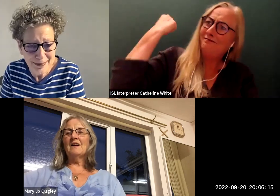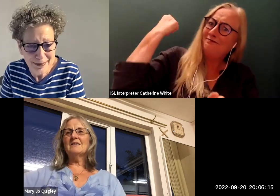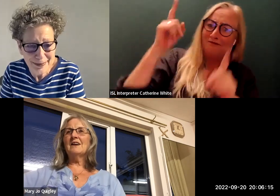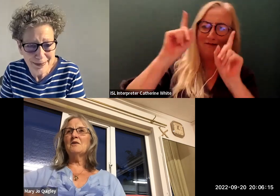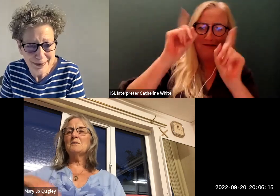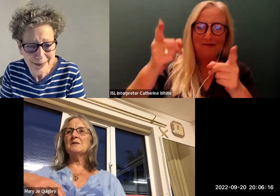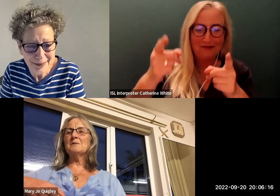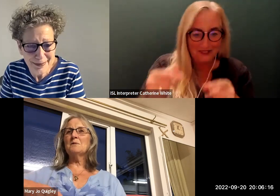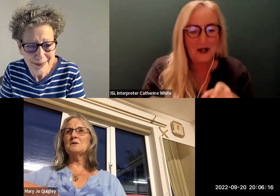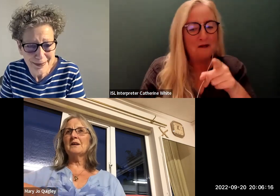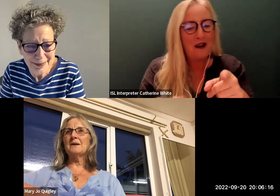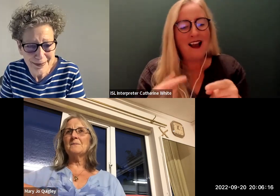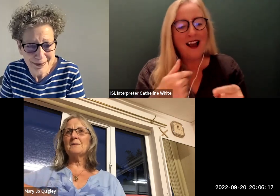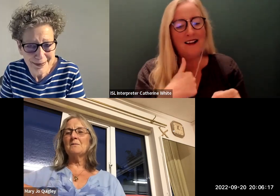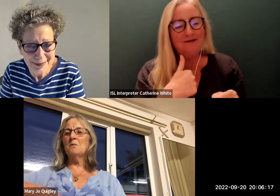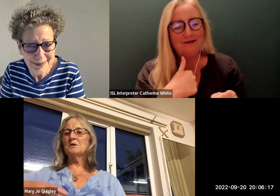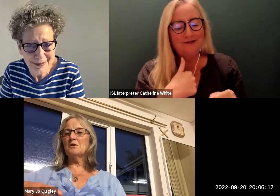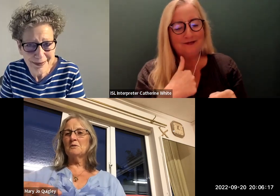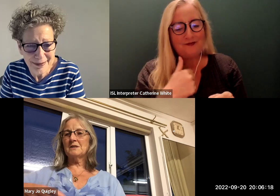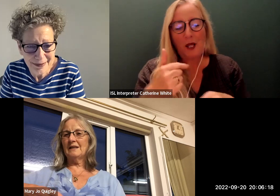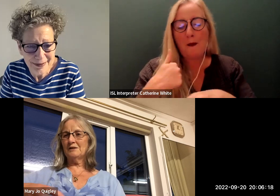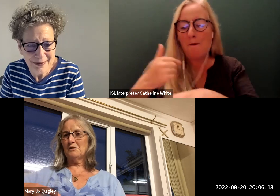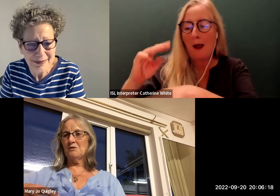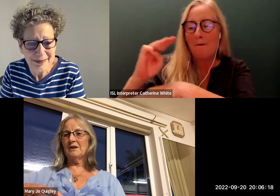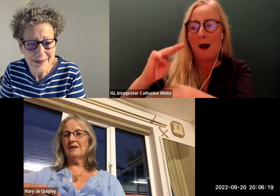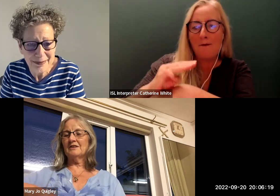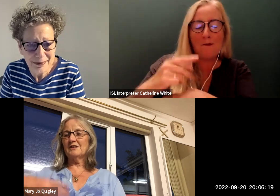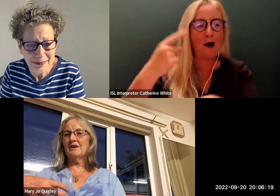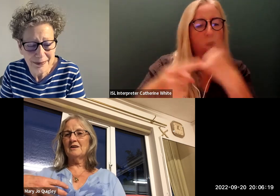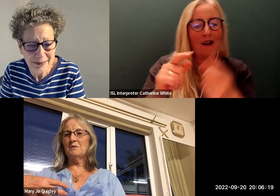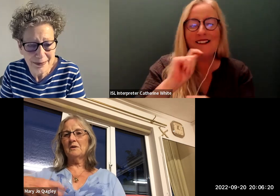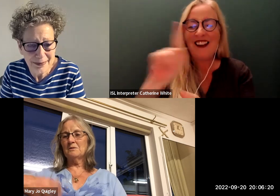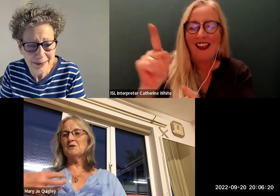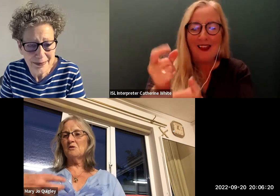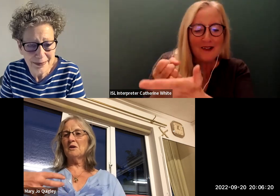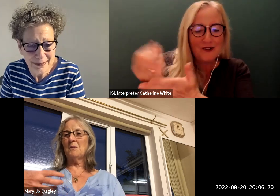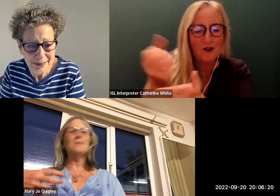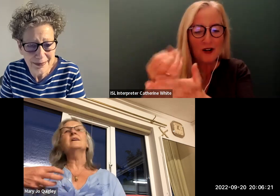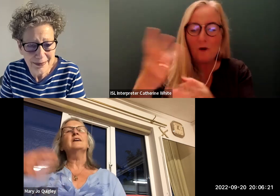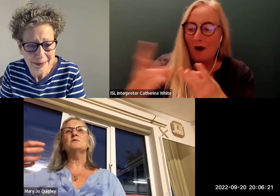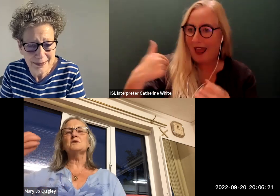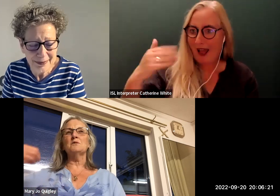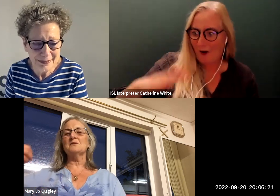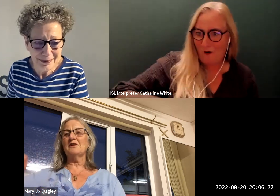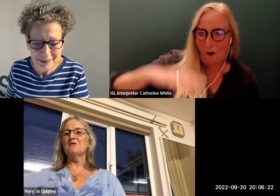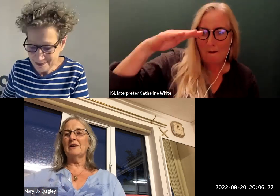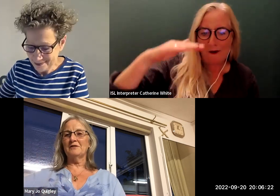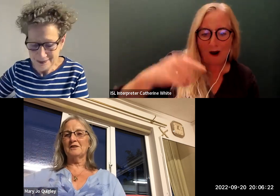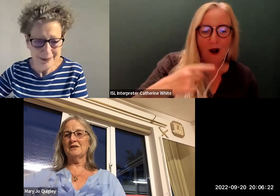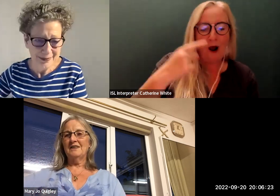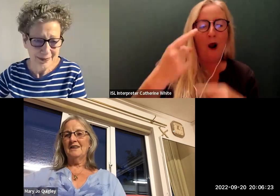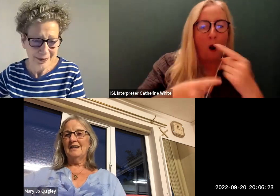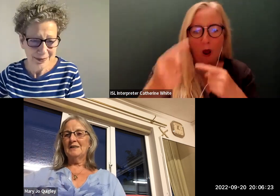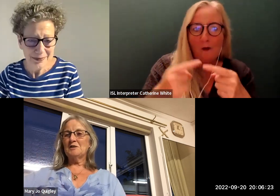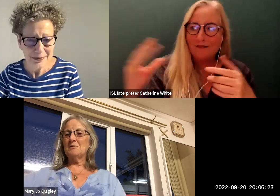But I always, I suppose, Mum would always tell the story, and when I was growing up, it was always very